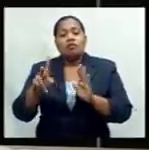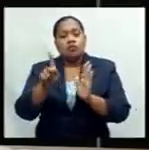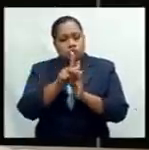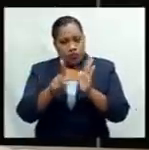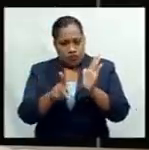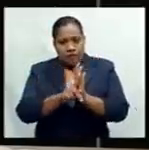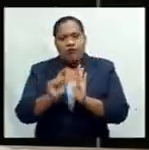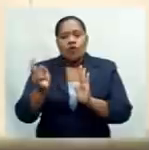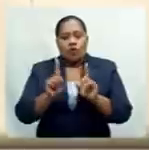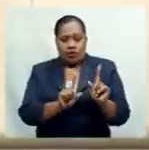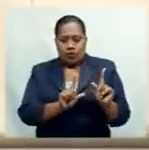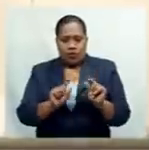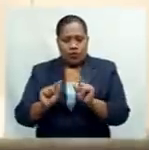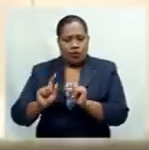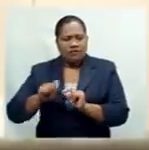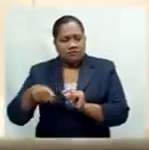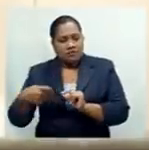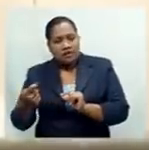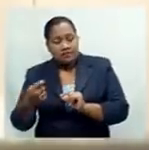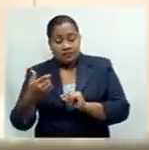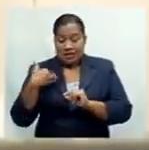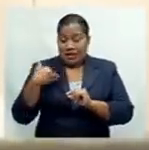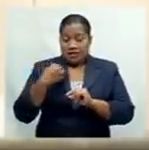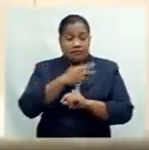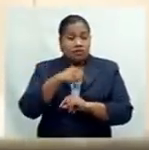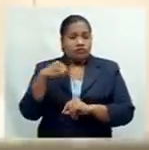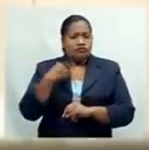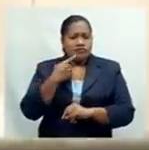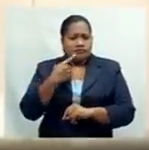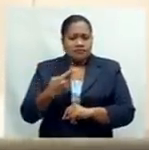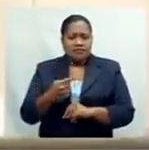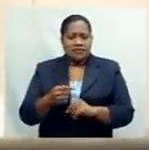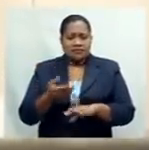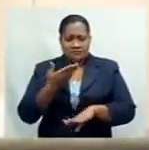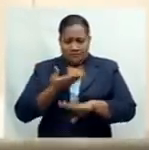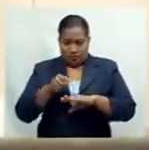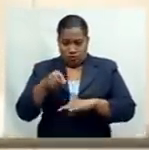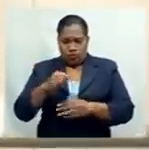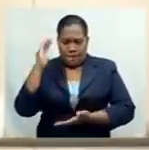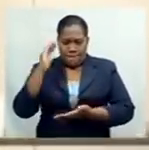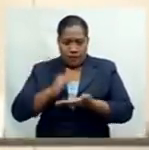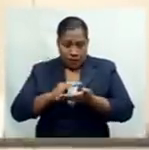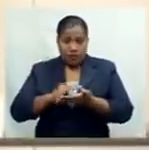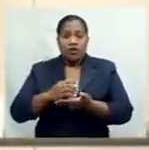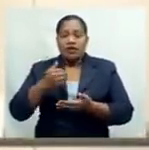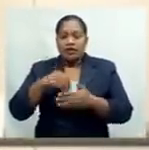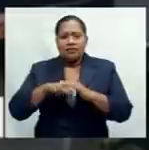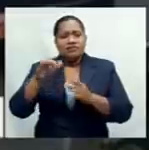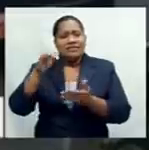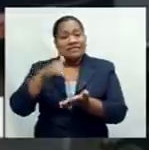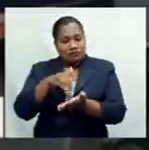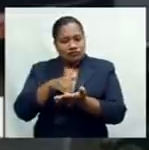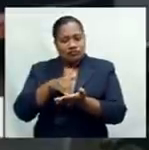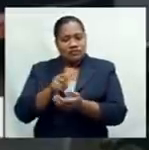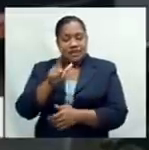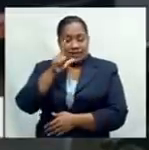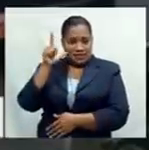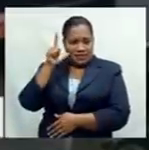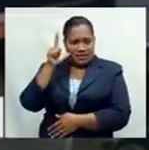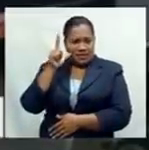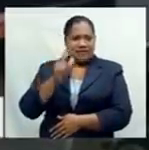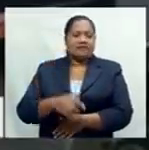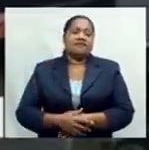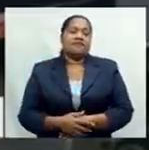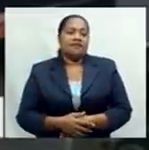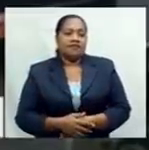of action. The Health Ministry states the new infections dropped again mainly in the Central Division yesterday. The brief